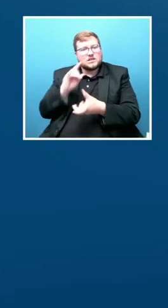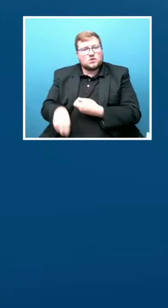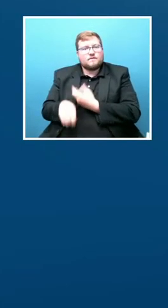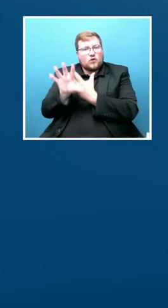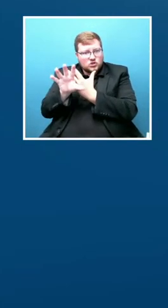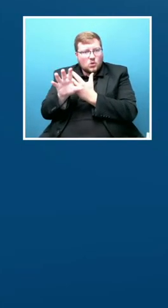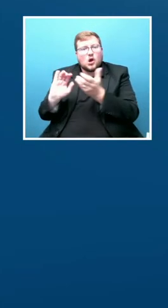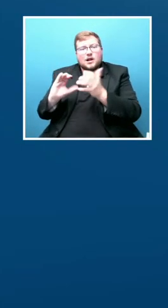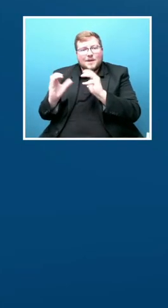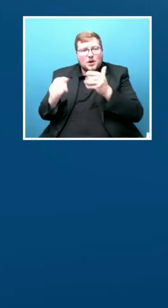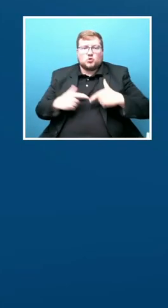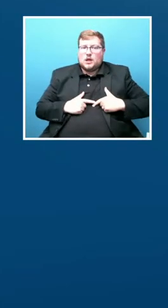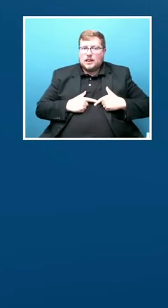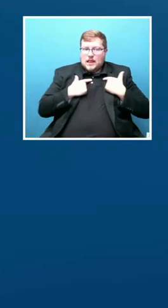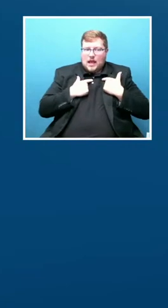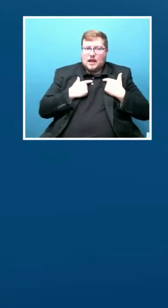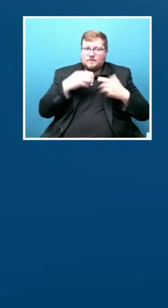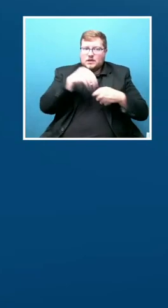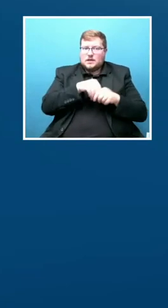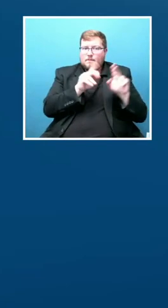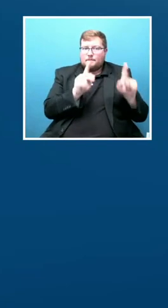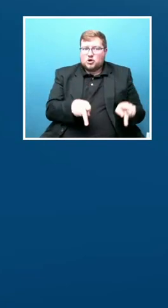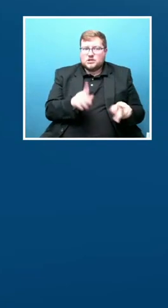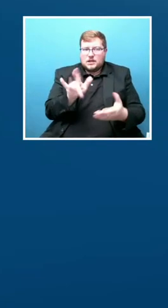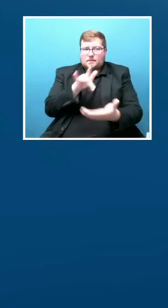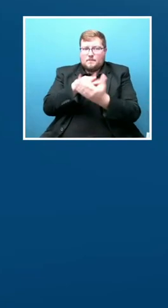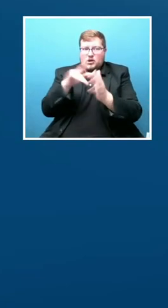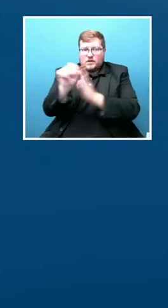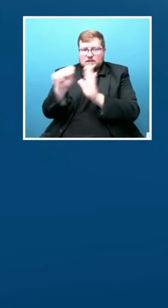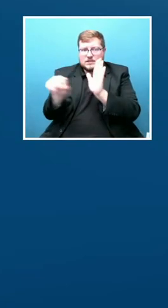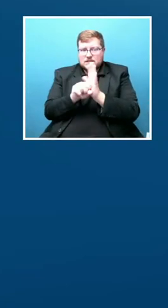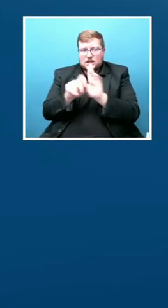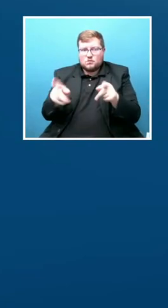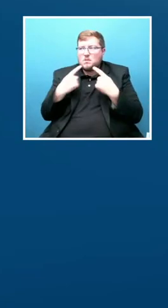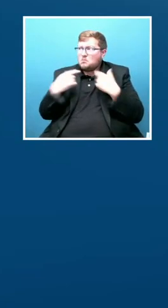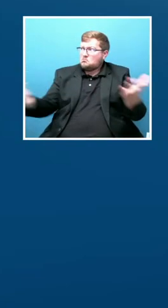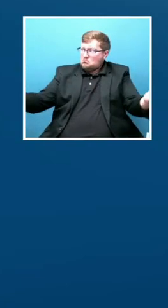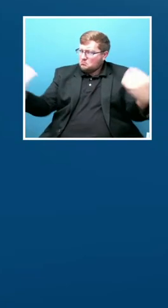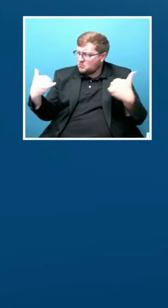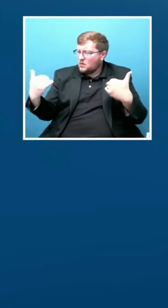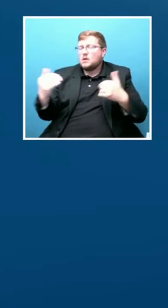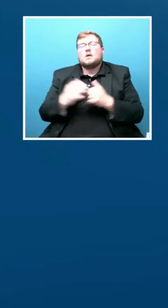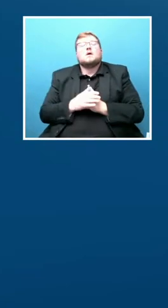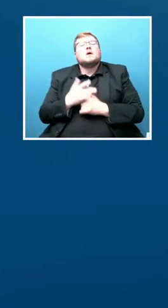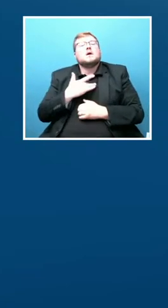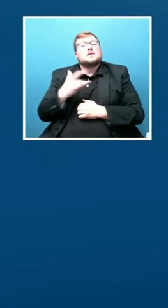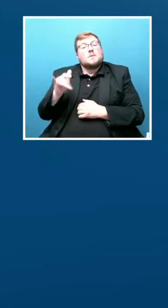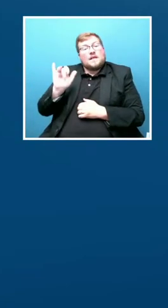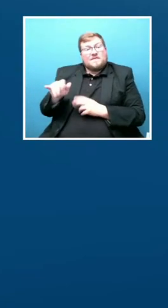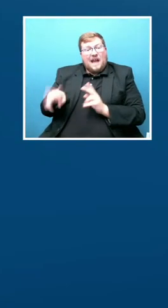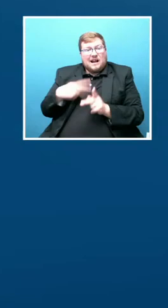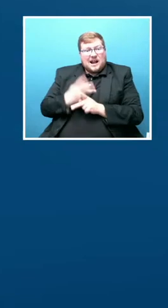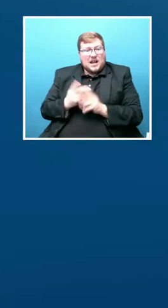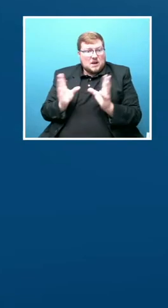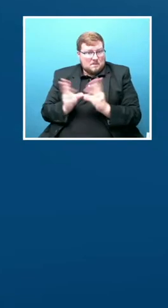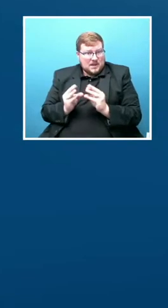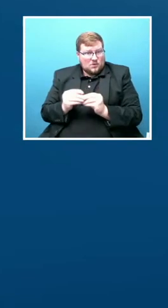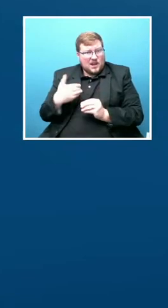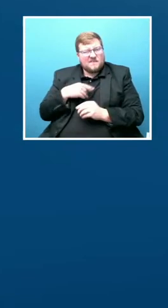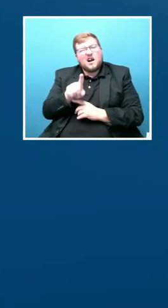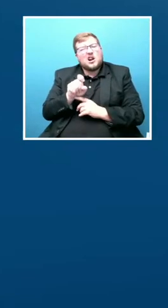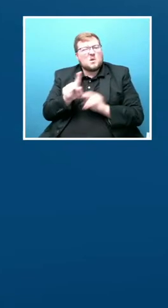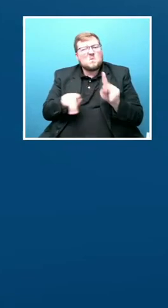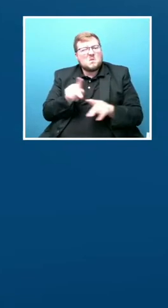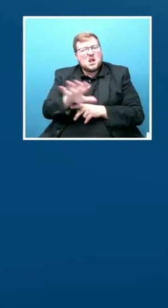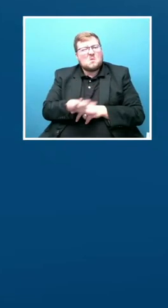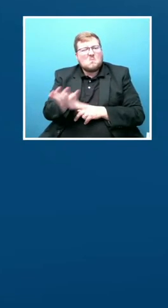we'd actually had it in the middle of the state and asked people to come. Usually on those type of meetings, we may get 100 people.